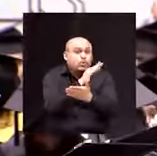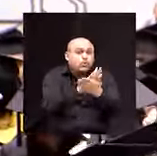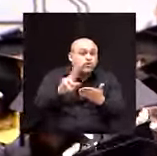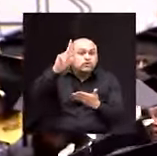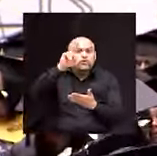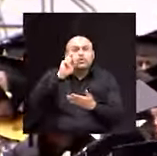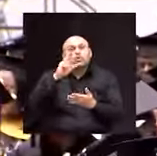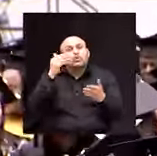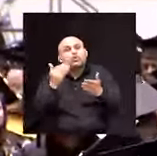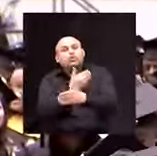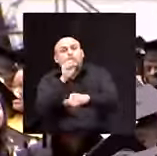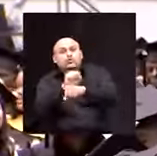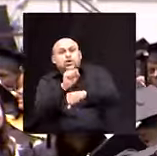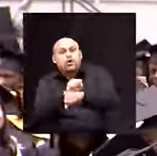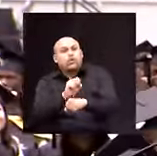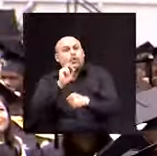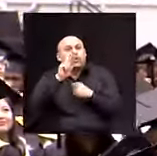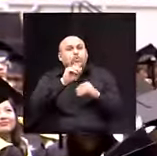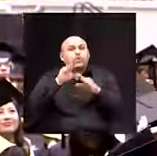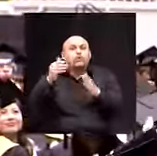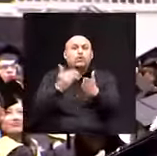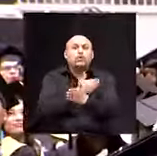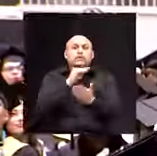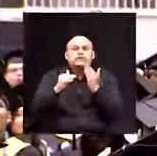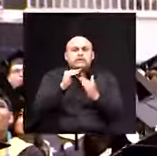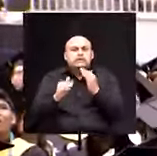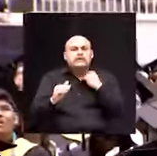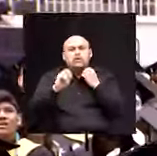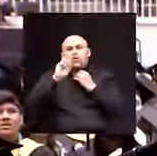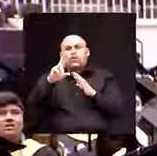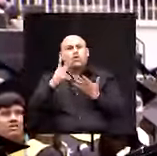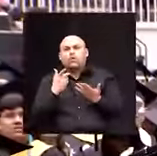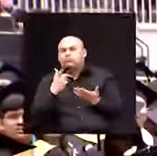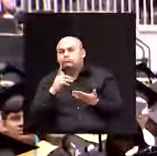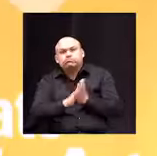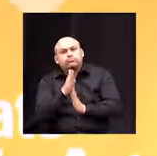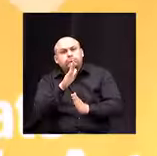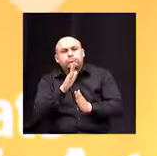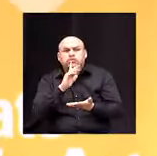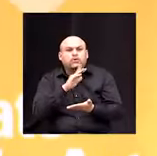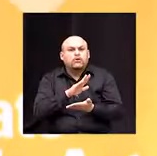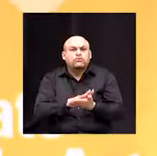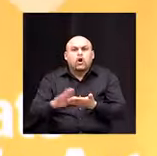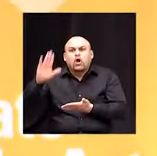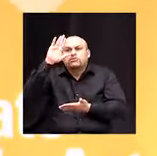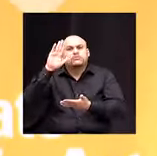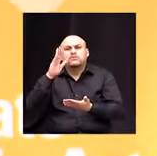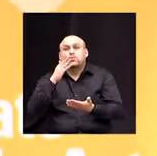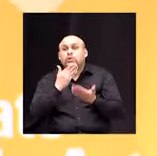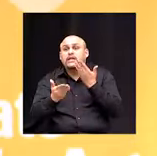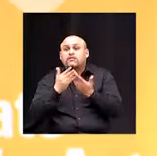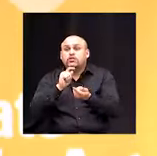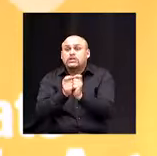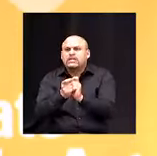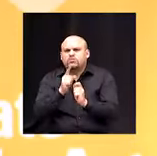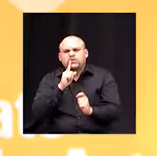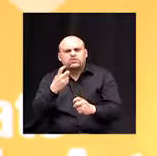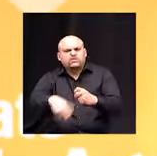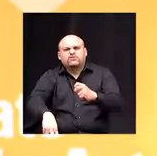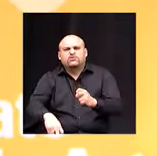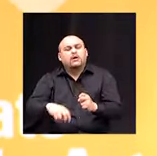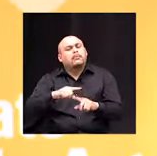a new job, moving to a new city, or even just being a college graduate. Those changes are difficult,